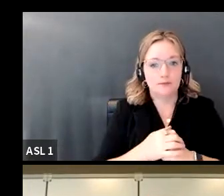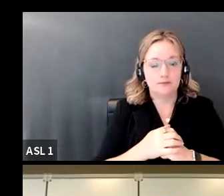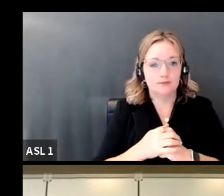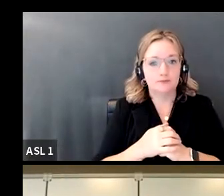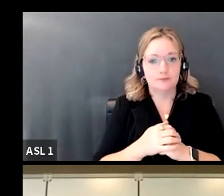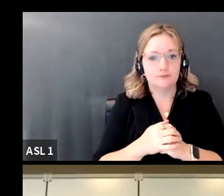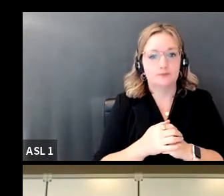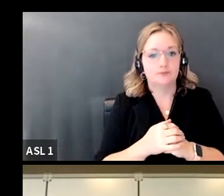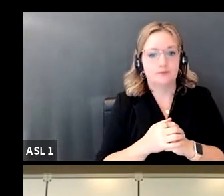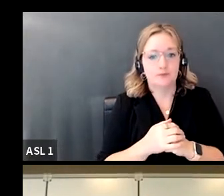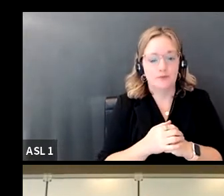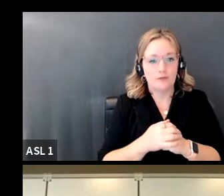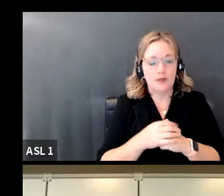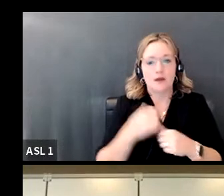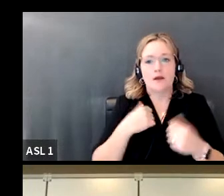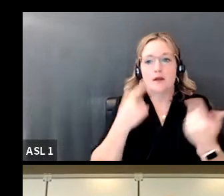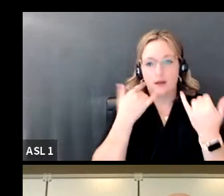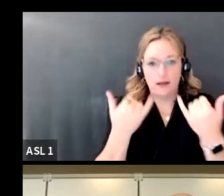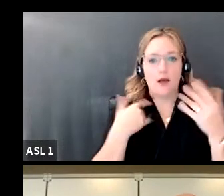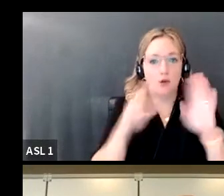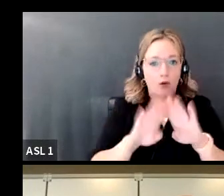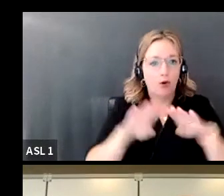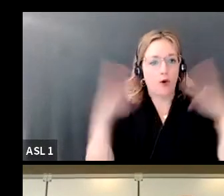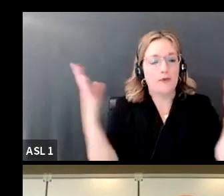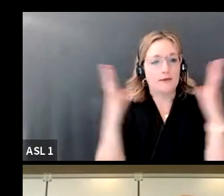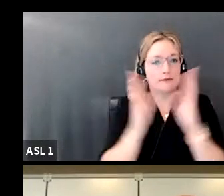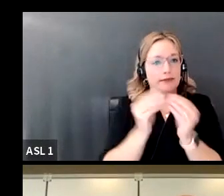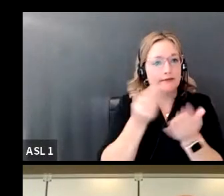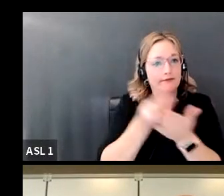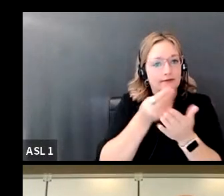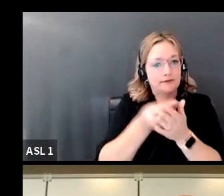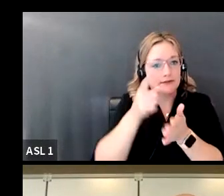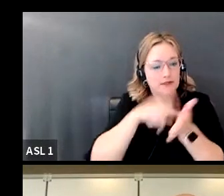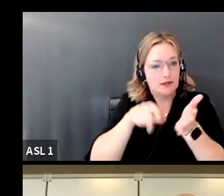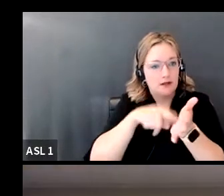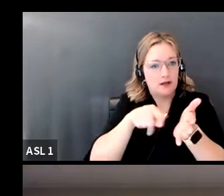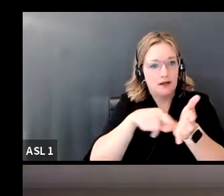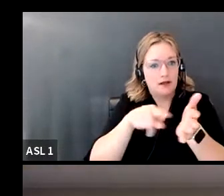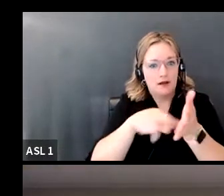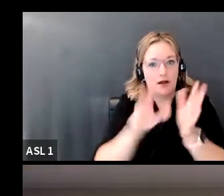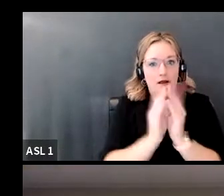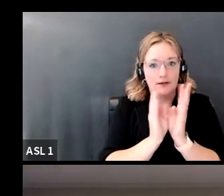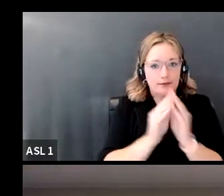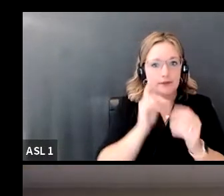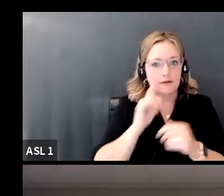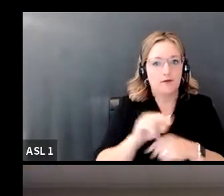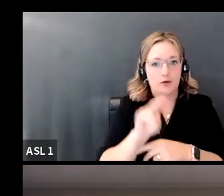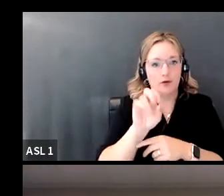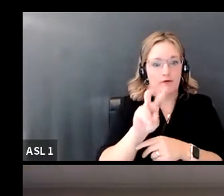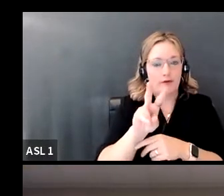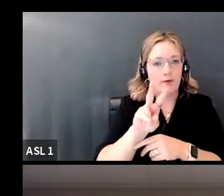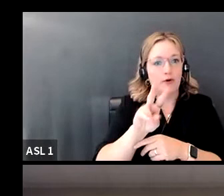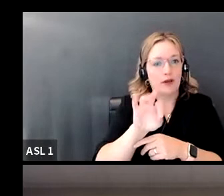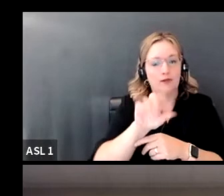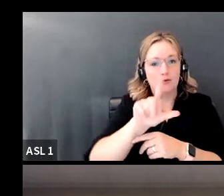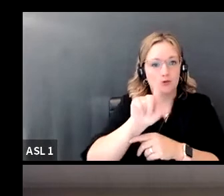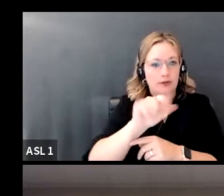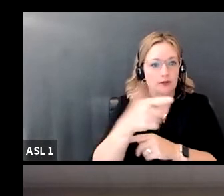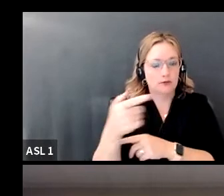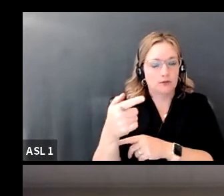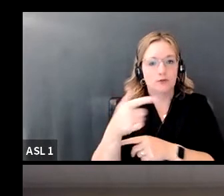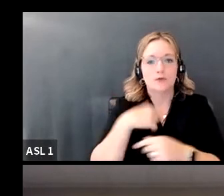call the meeting of the finance audit committee to order for the 9th of november 2021. i'd like to start with the land